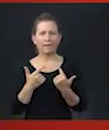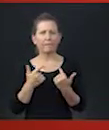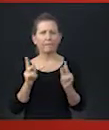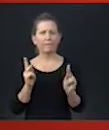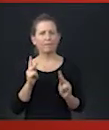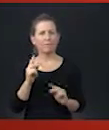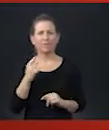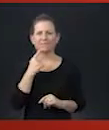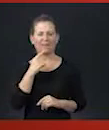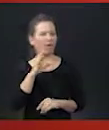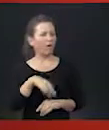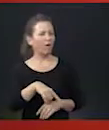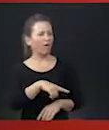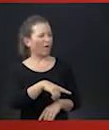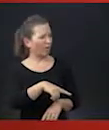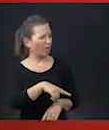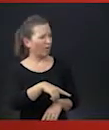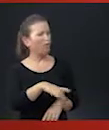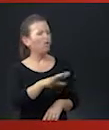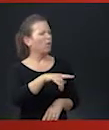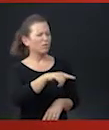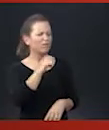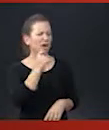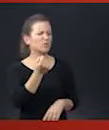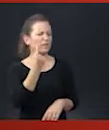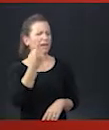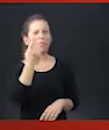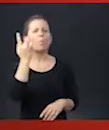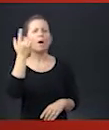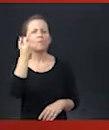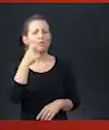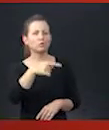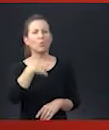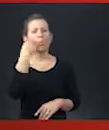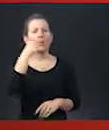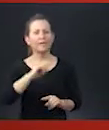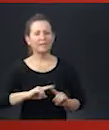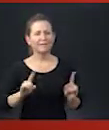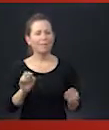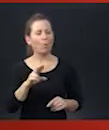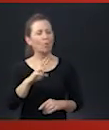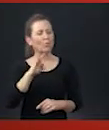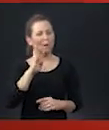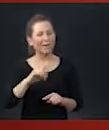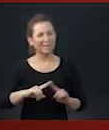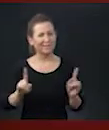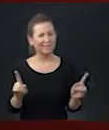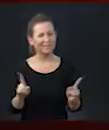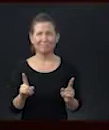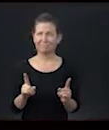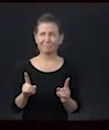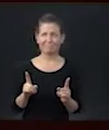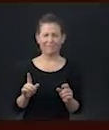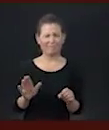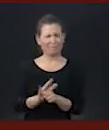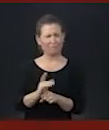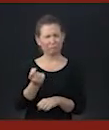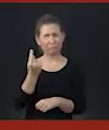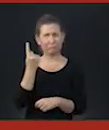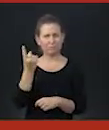oh, well, he doesn't understand because he looks different or he talks differently. I completely understand what you're saying.